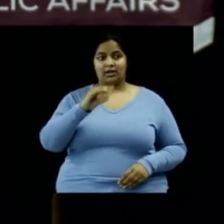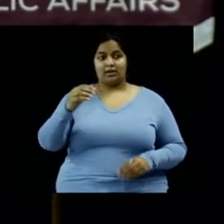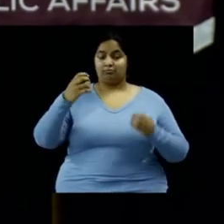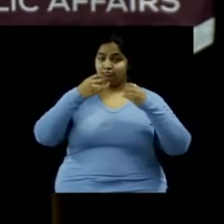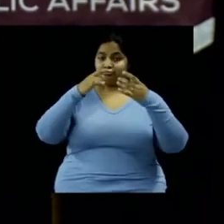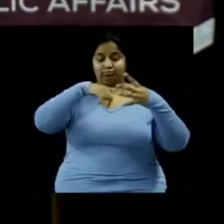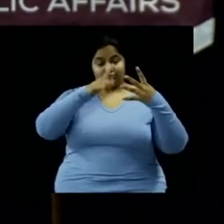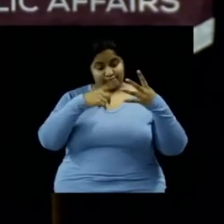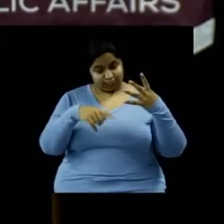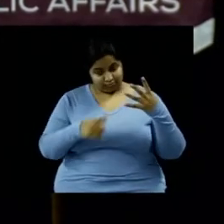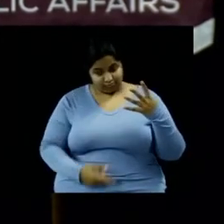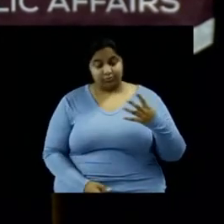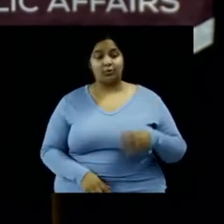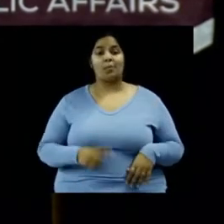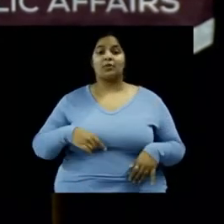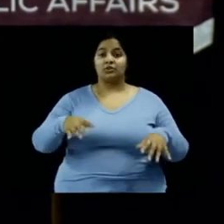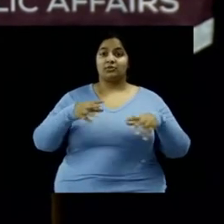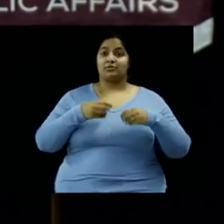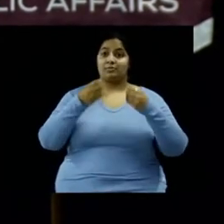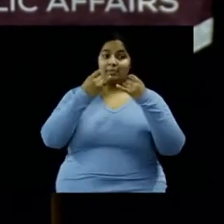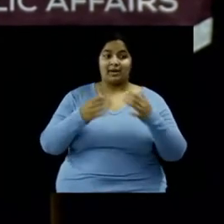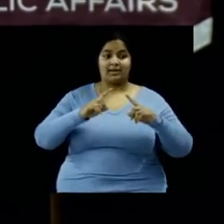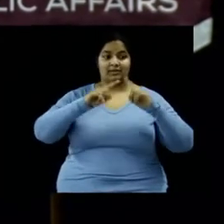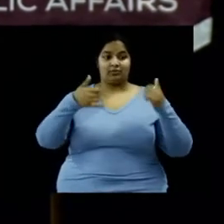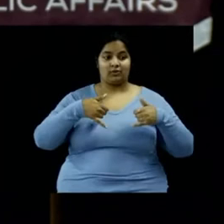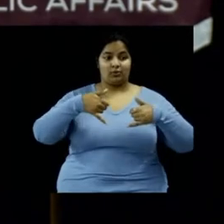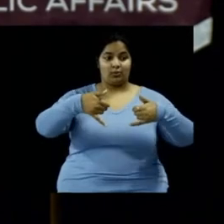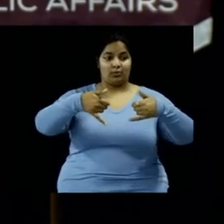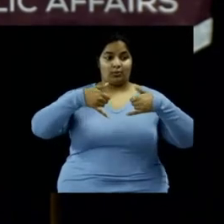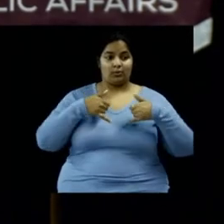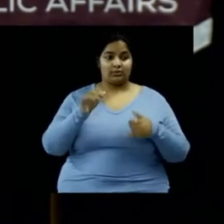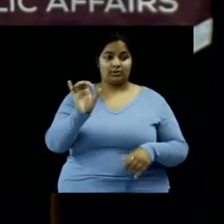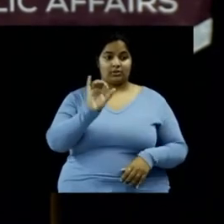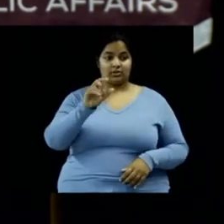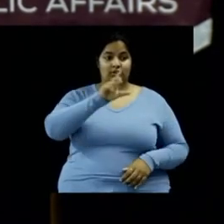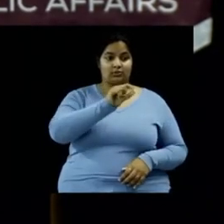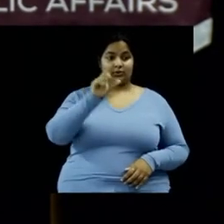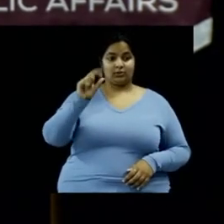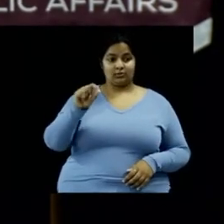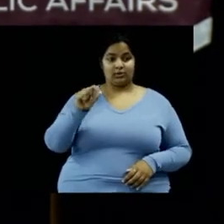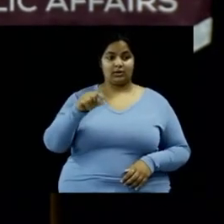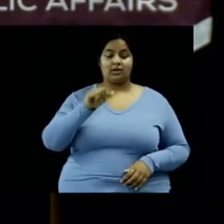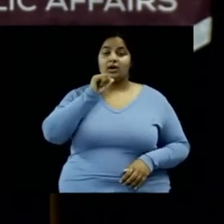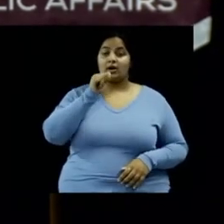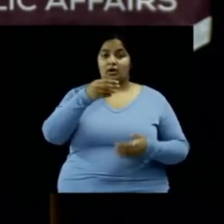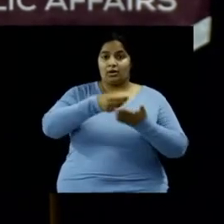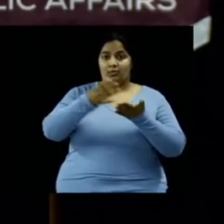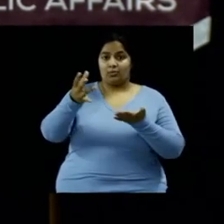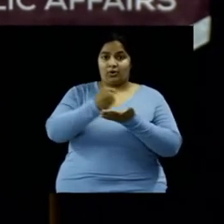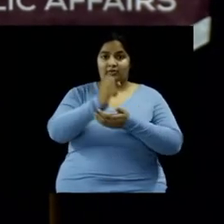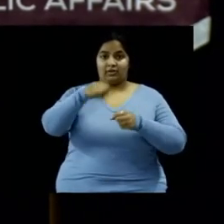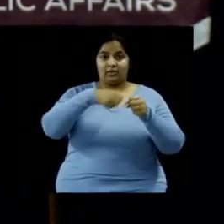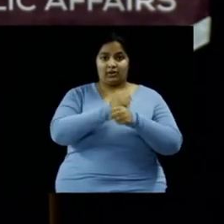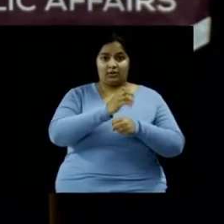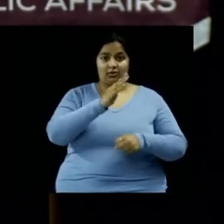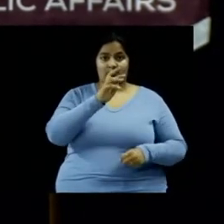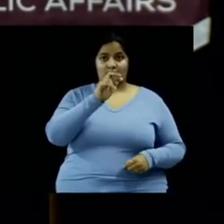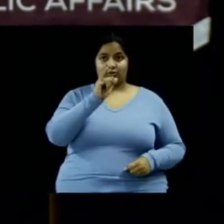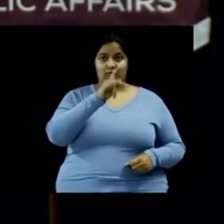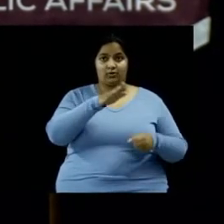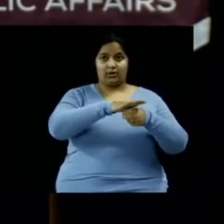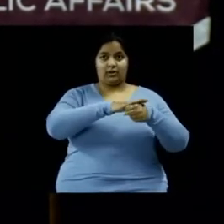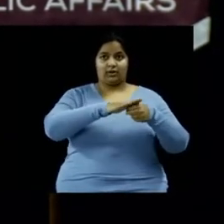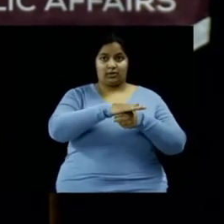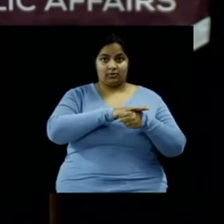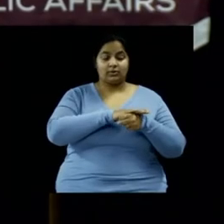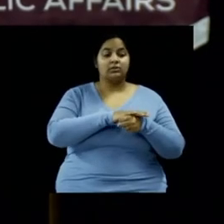functions. She has received numerous awards, such as the 2020 Nonprofit of the Year Brazoria County Hispanic